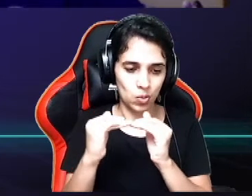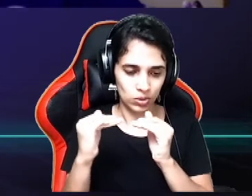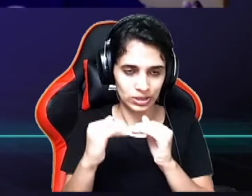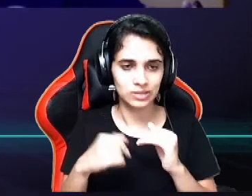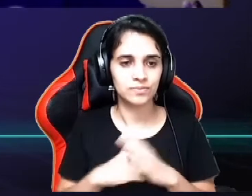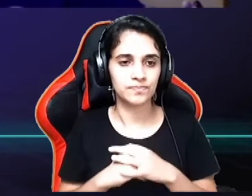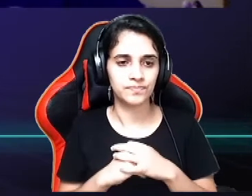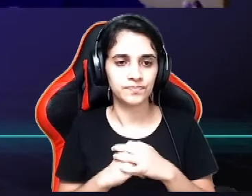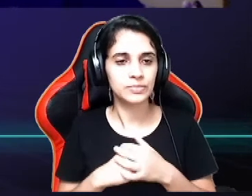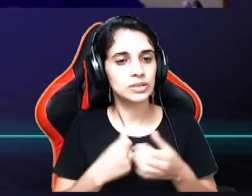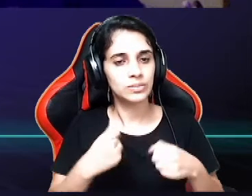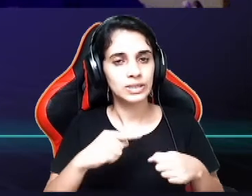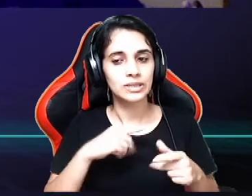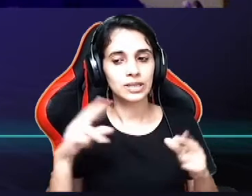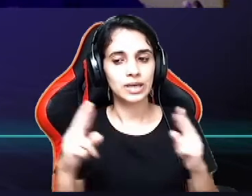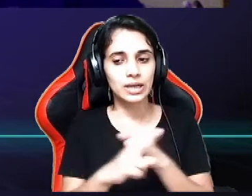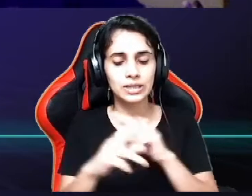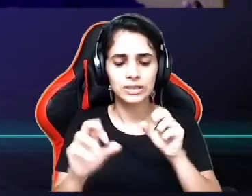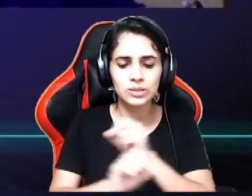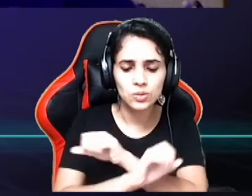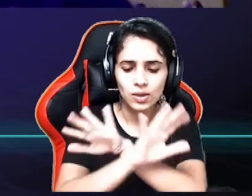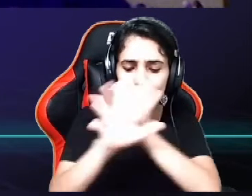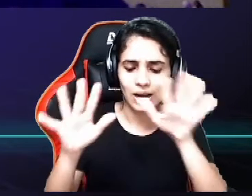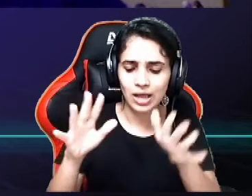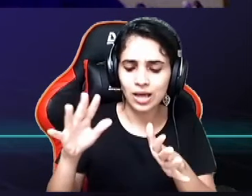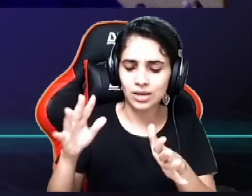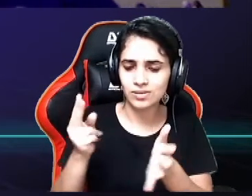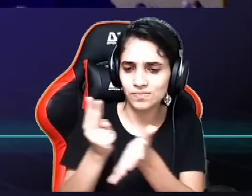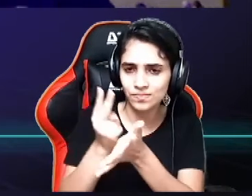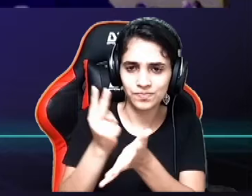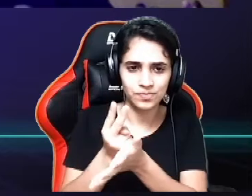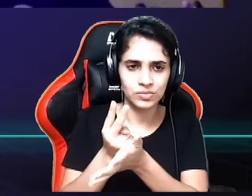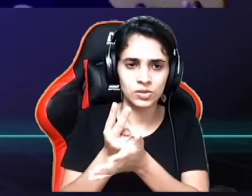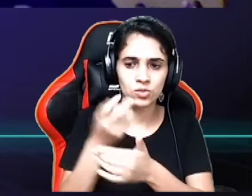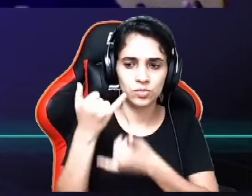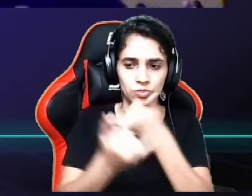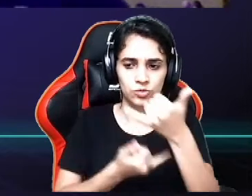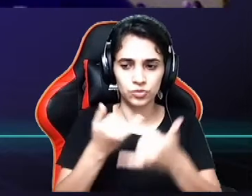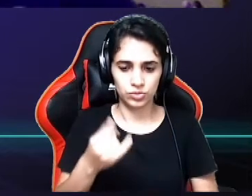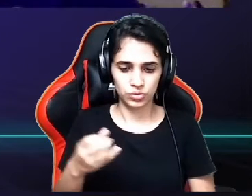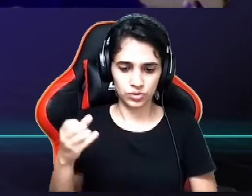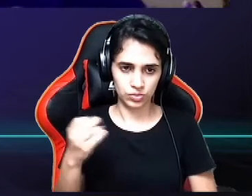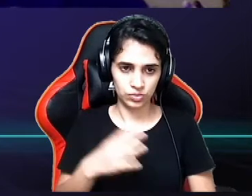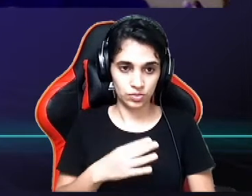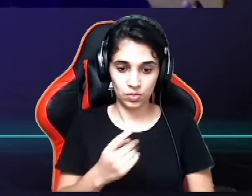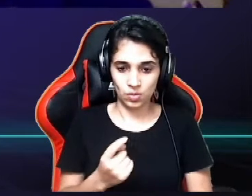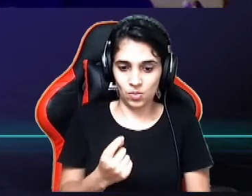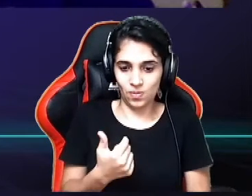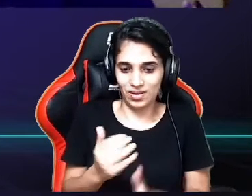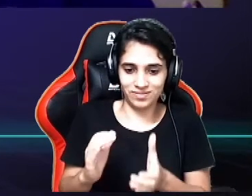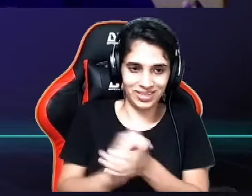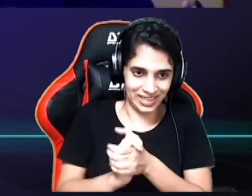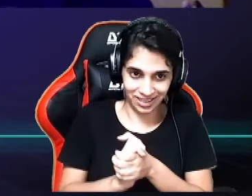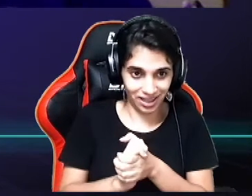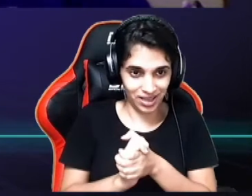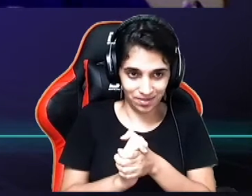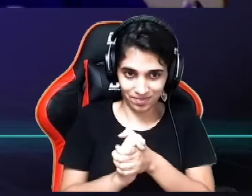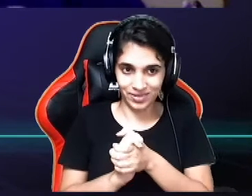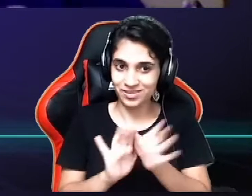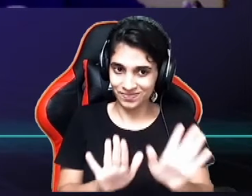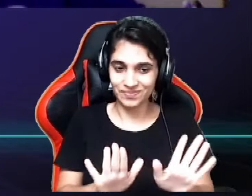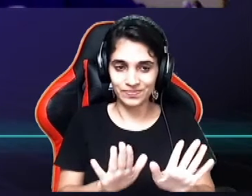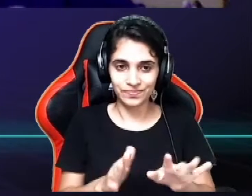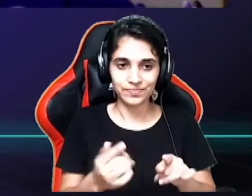me and who still believe that. They need to have a true and authentic relationship with the game for it to work. It's